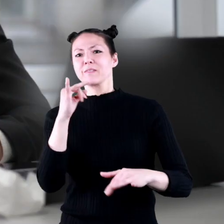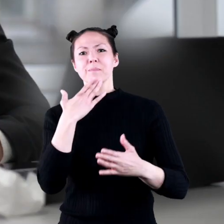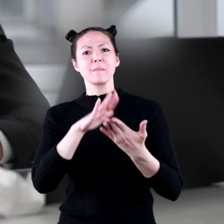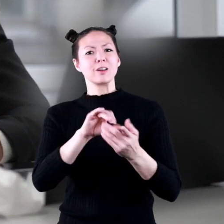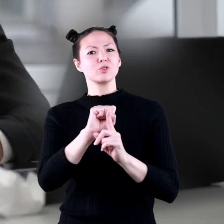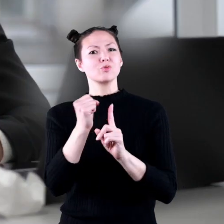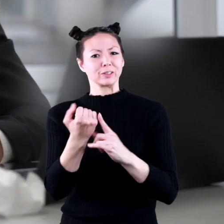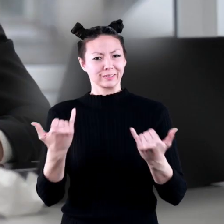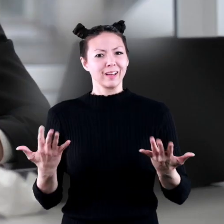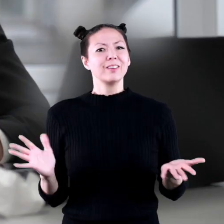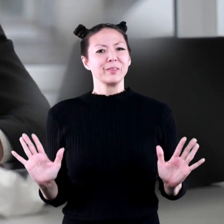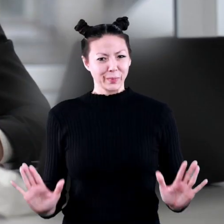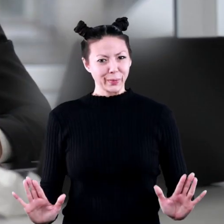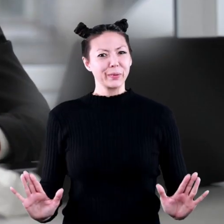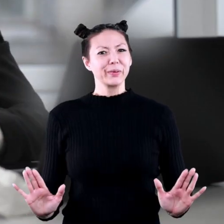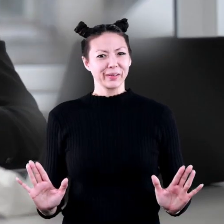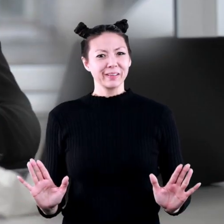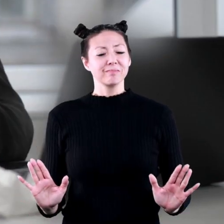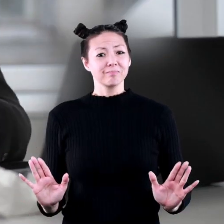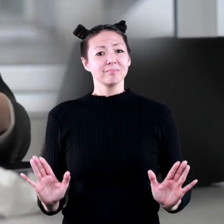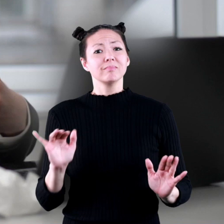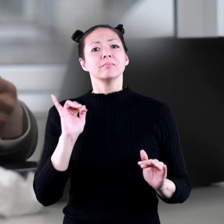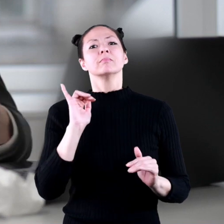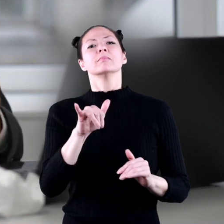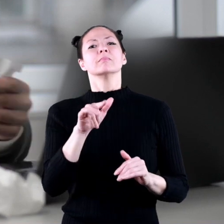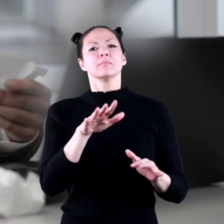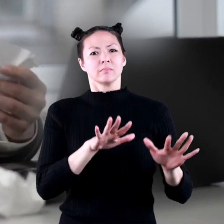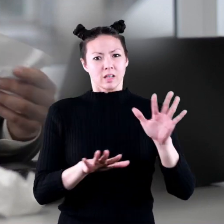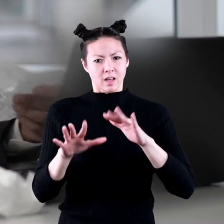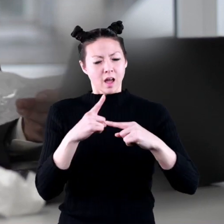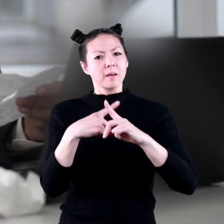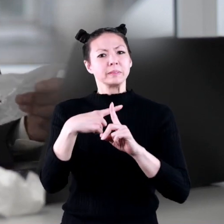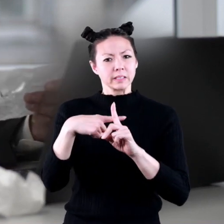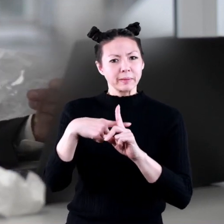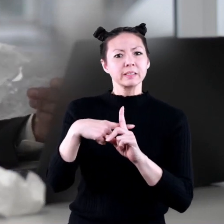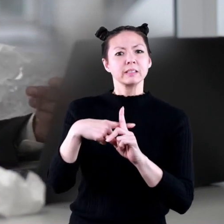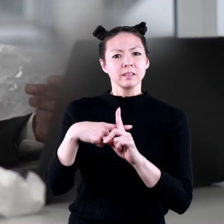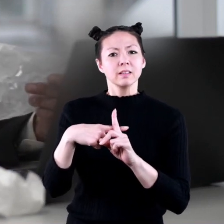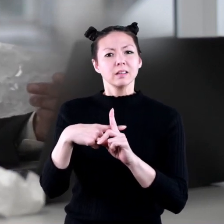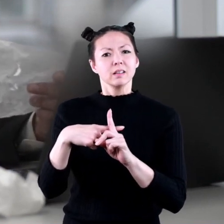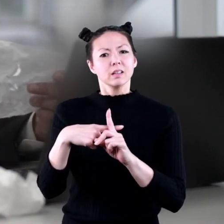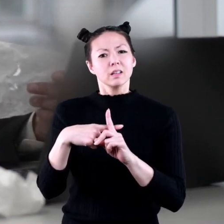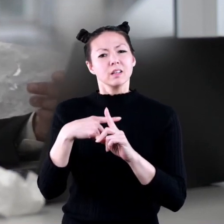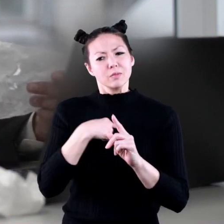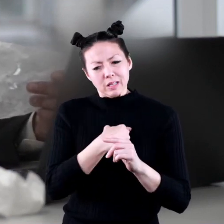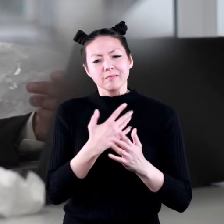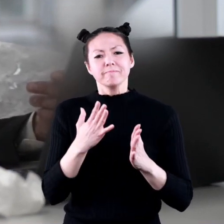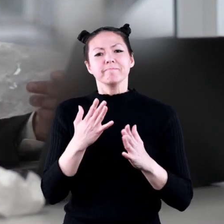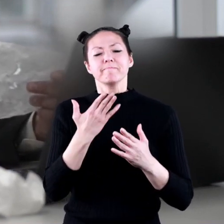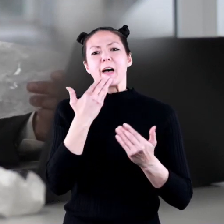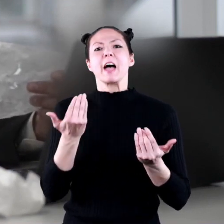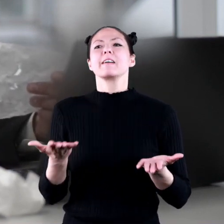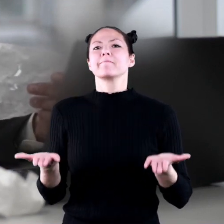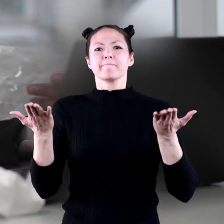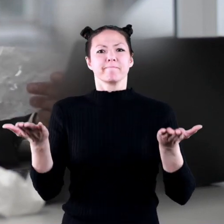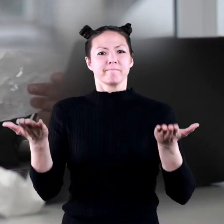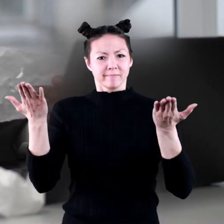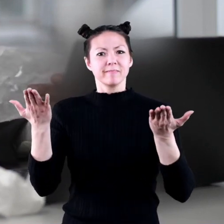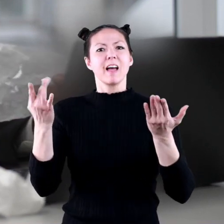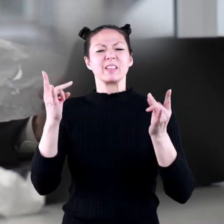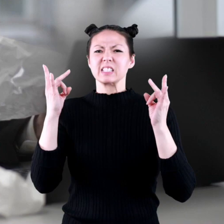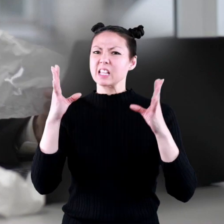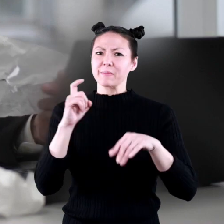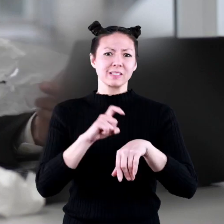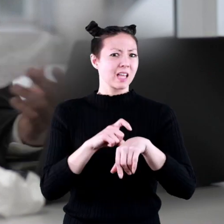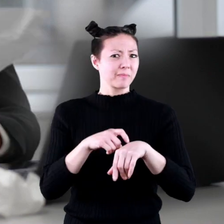Depression. Still, it's clear that out of a bad situation came a resurgence of optimism, and we